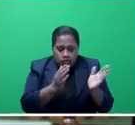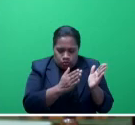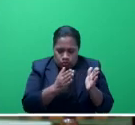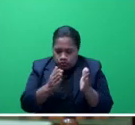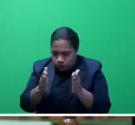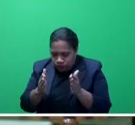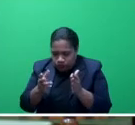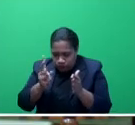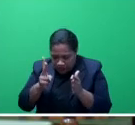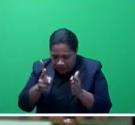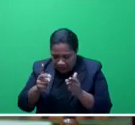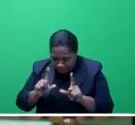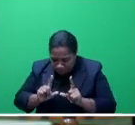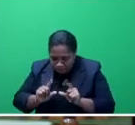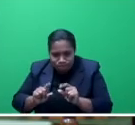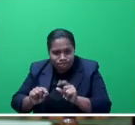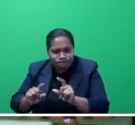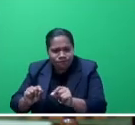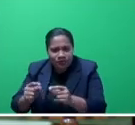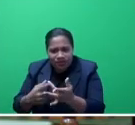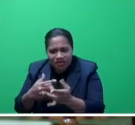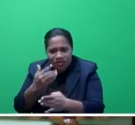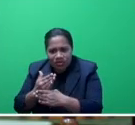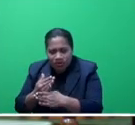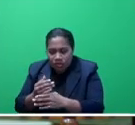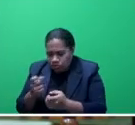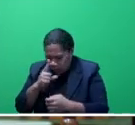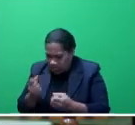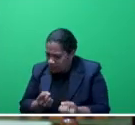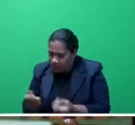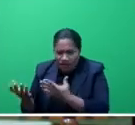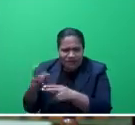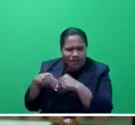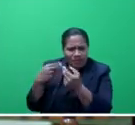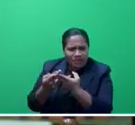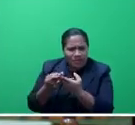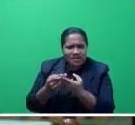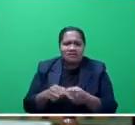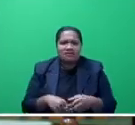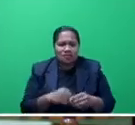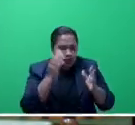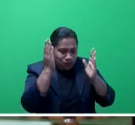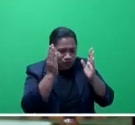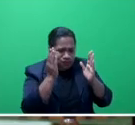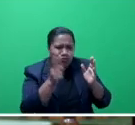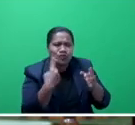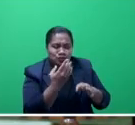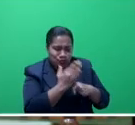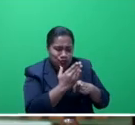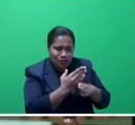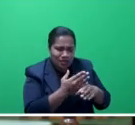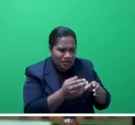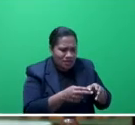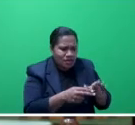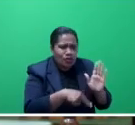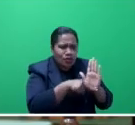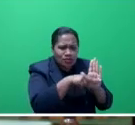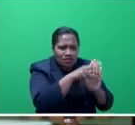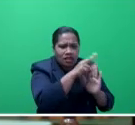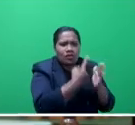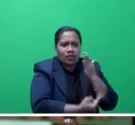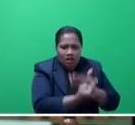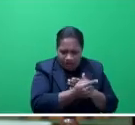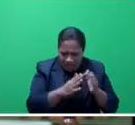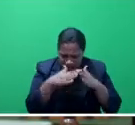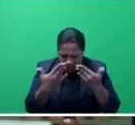provide for their families. Former hotel pastry chefs have opened home-based bakeries. Small garment shops and tailors have put their